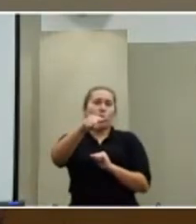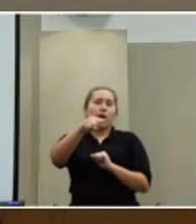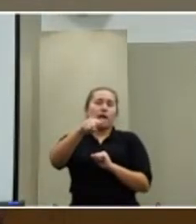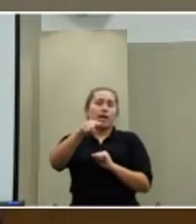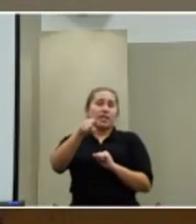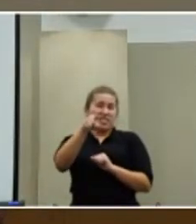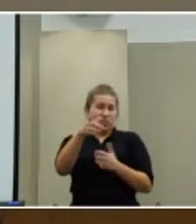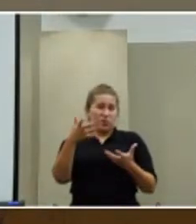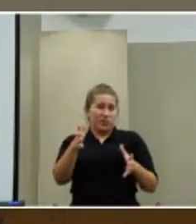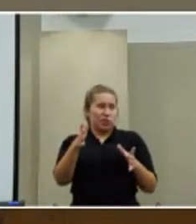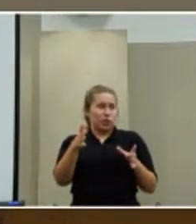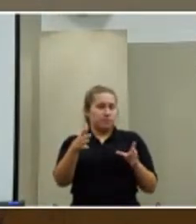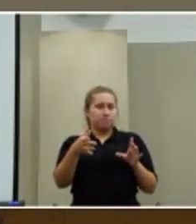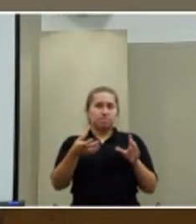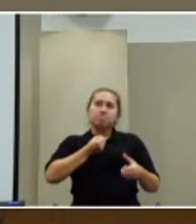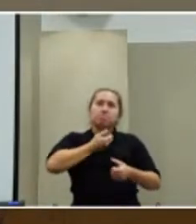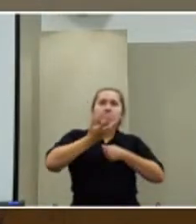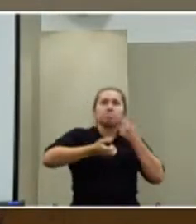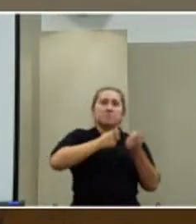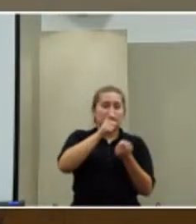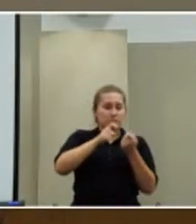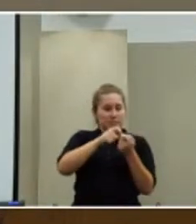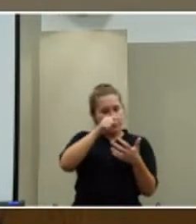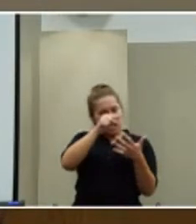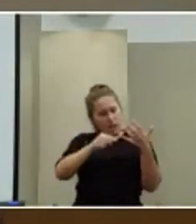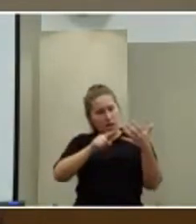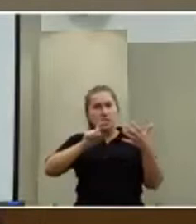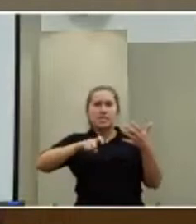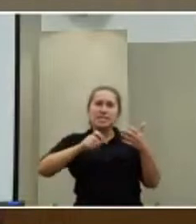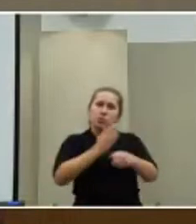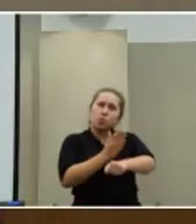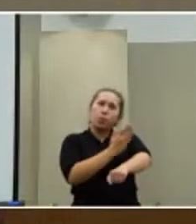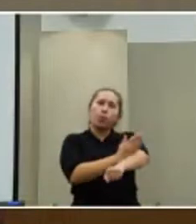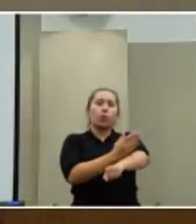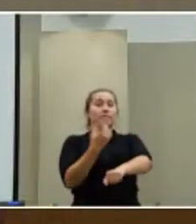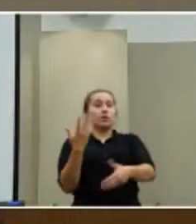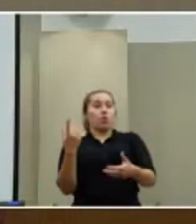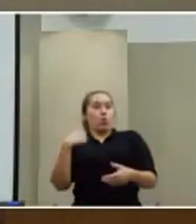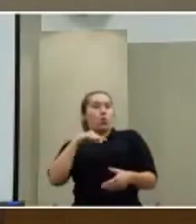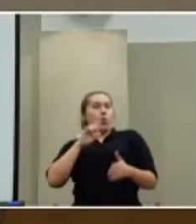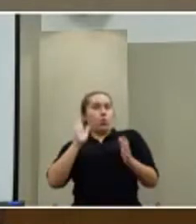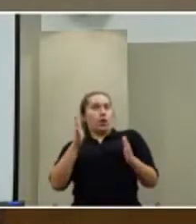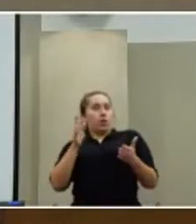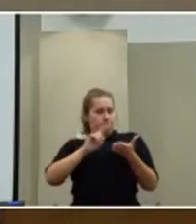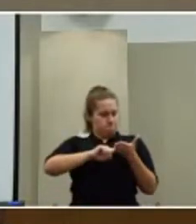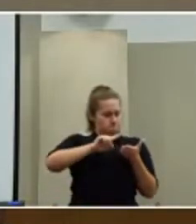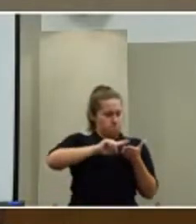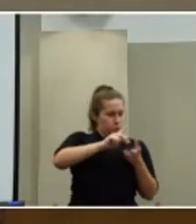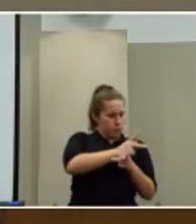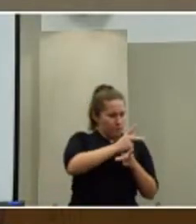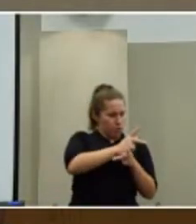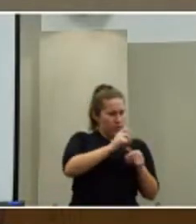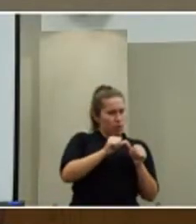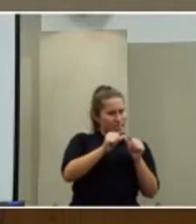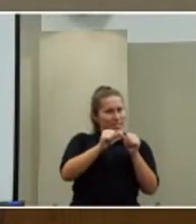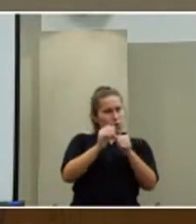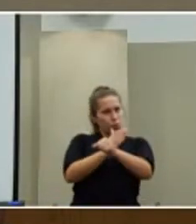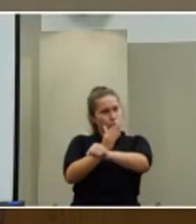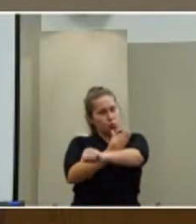have articulated particular items and needs, and we will be looking into them and carrying on with our